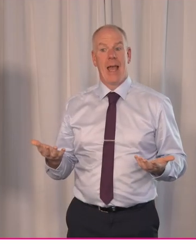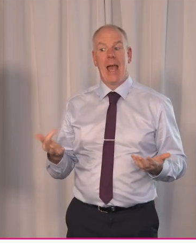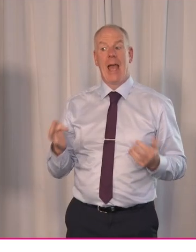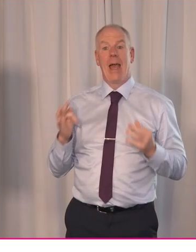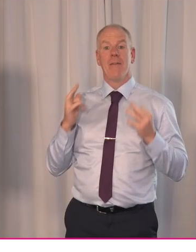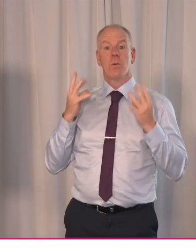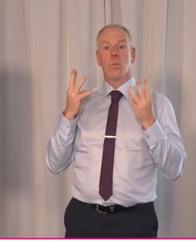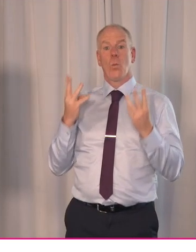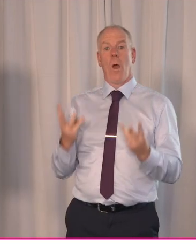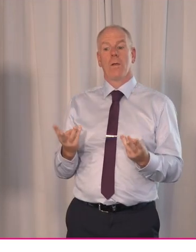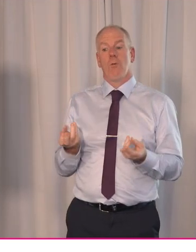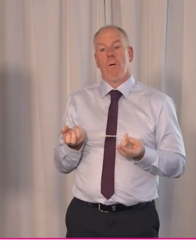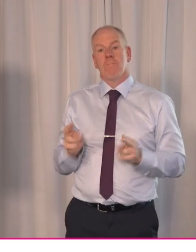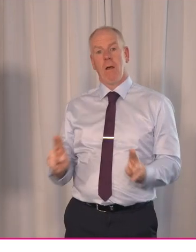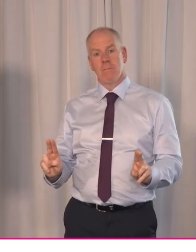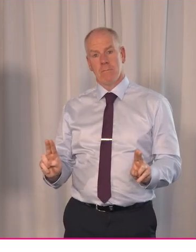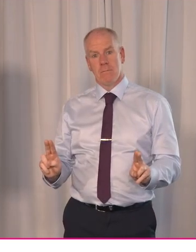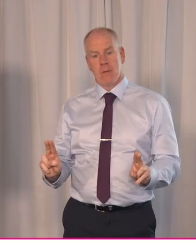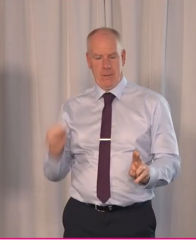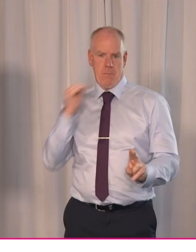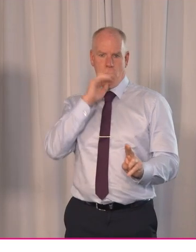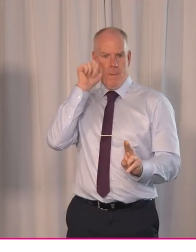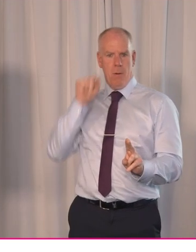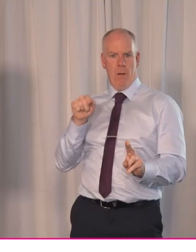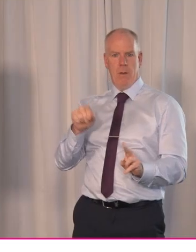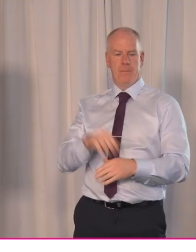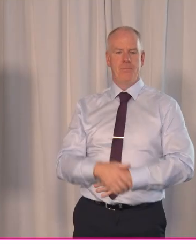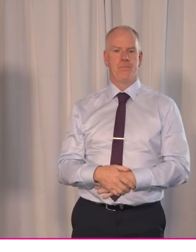choose it or not. And I think that's important.